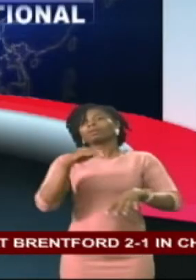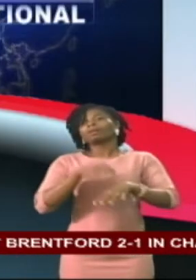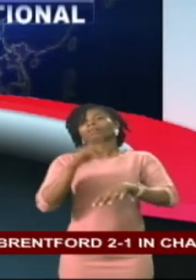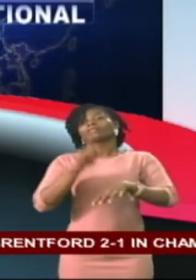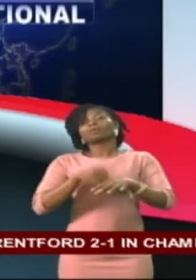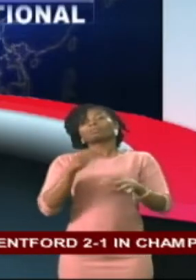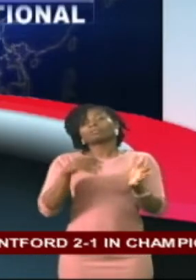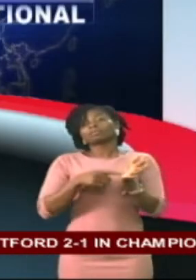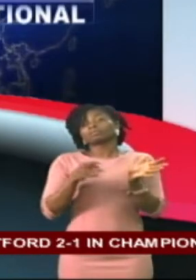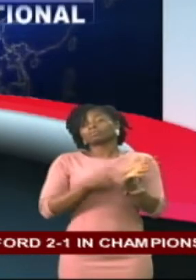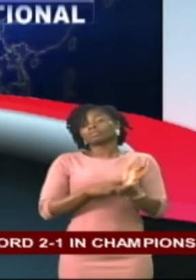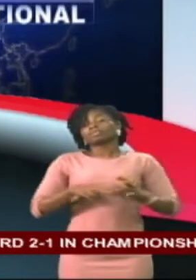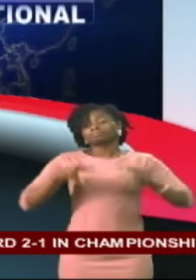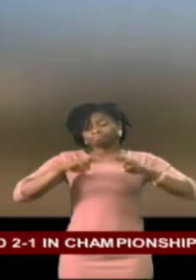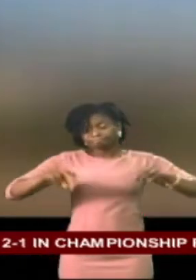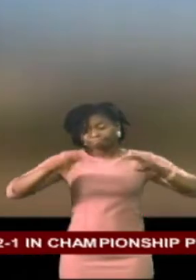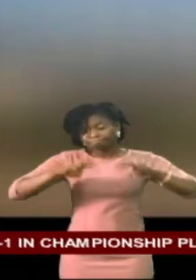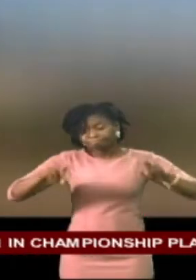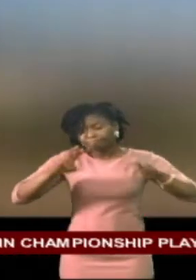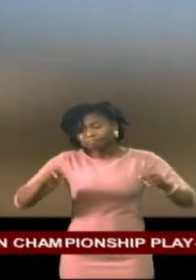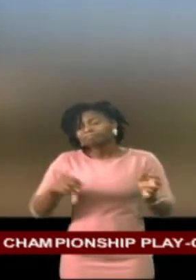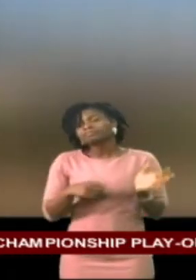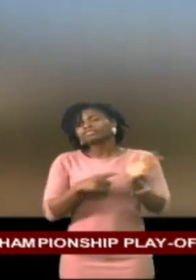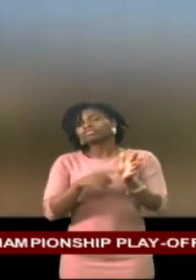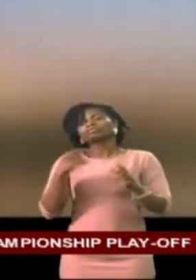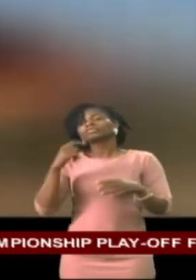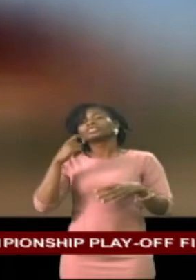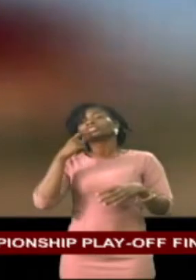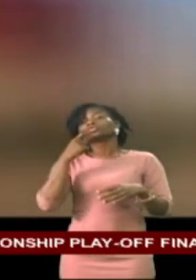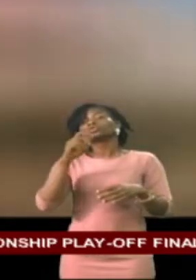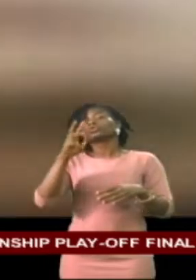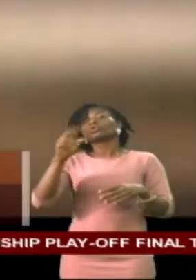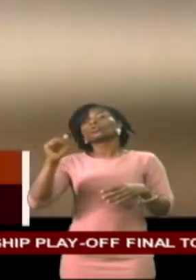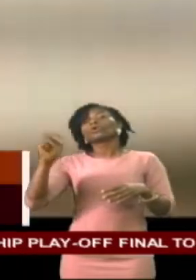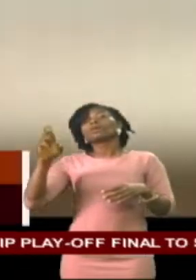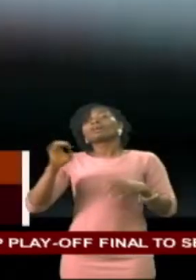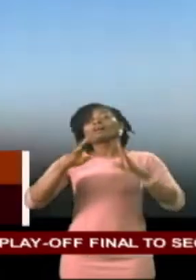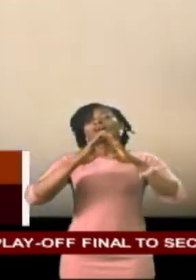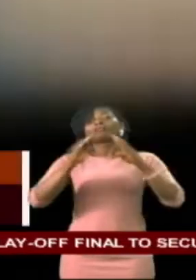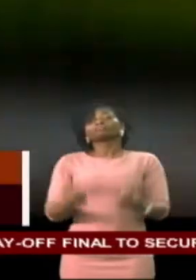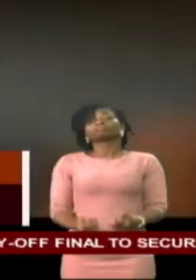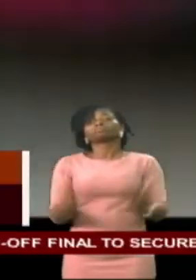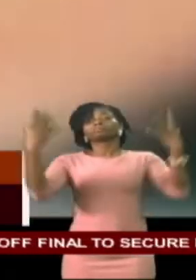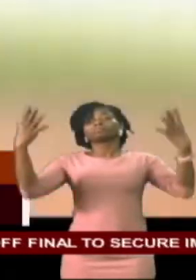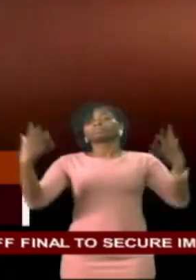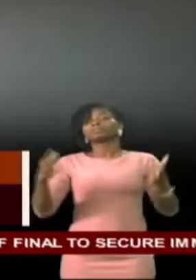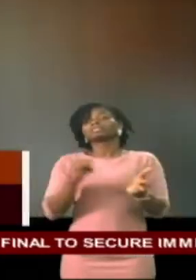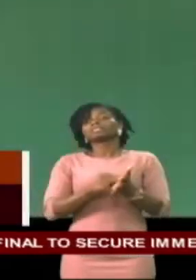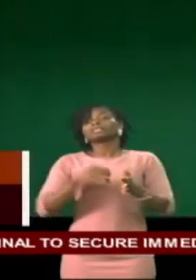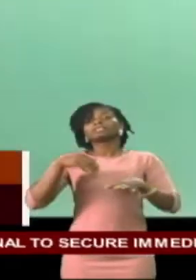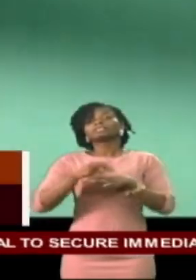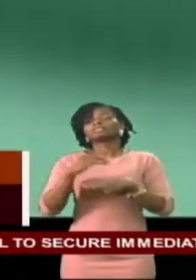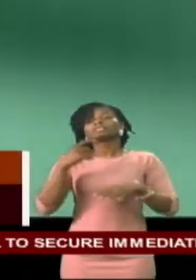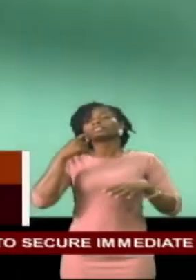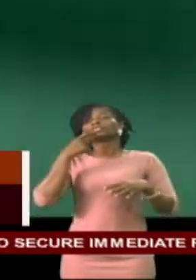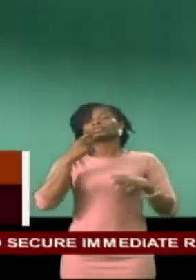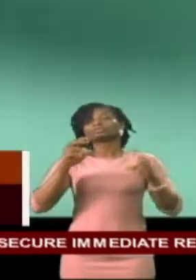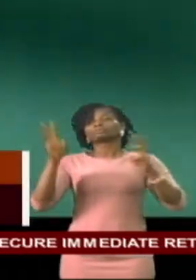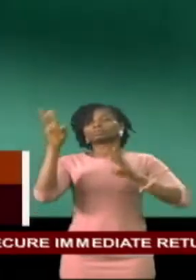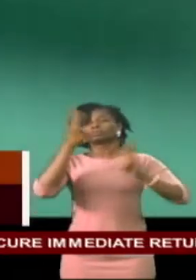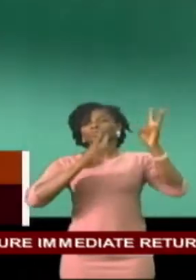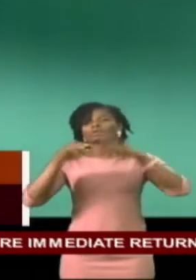report, investigation blamed negligence for a massive warehouse explosion that sent a devastating blast wave across